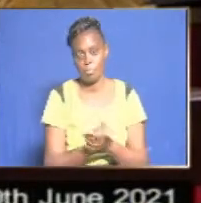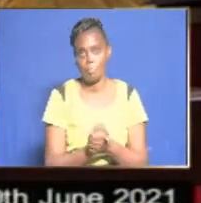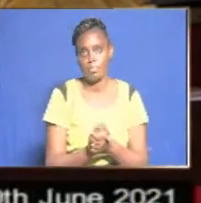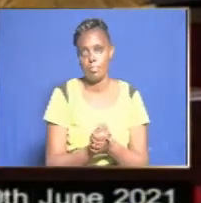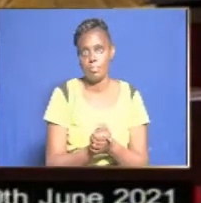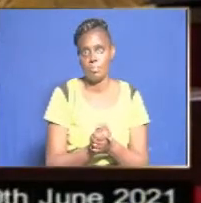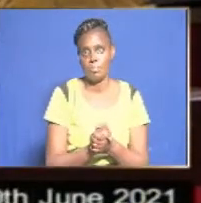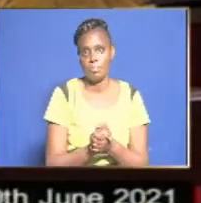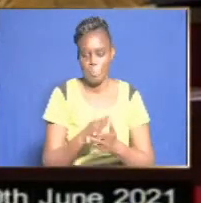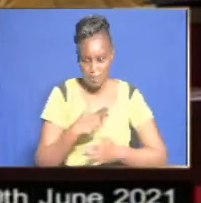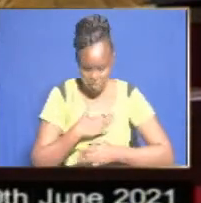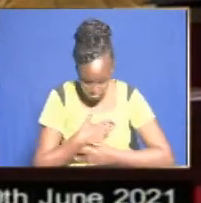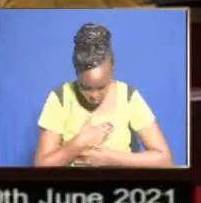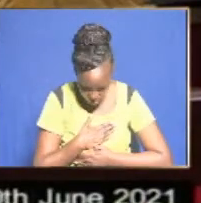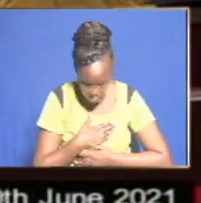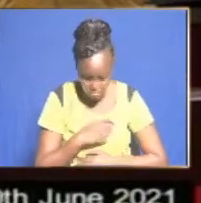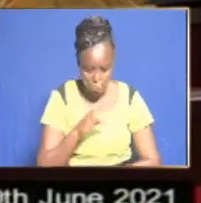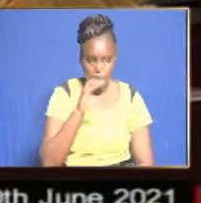Is that Honorable Osman?